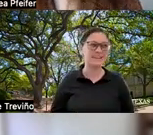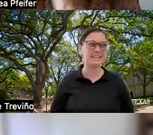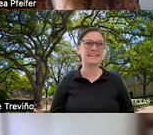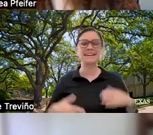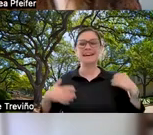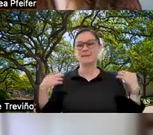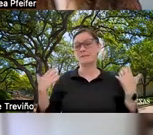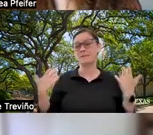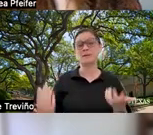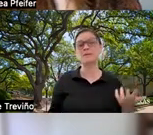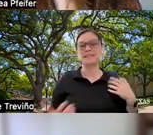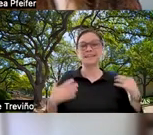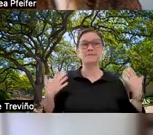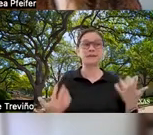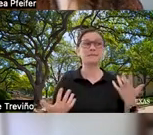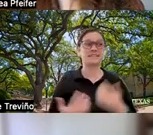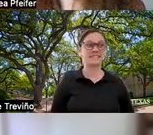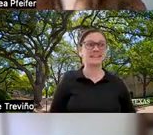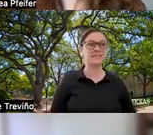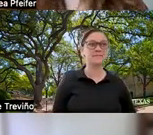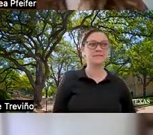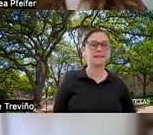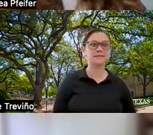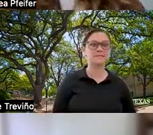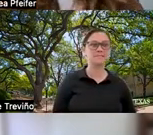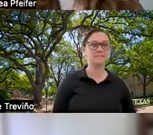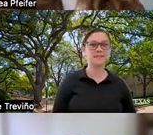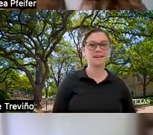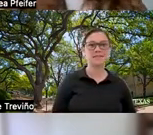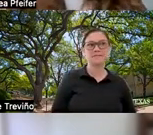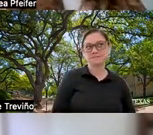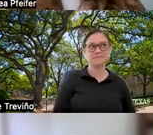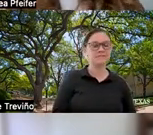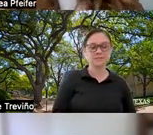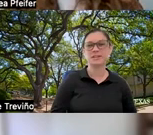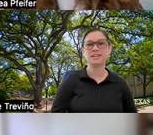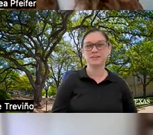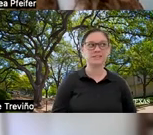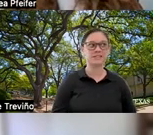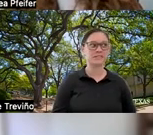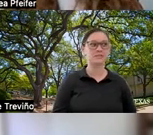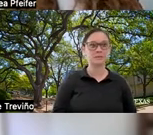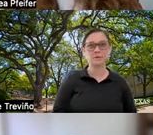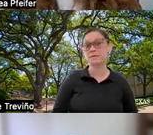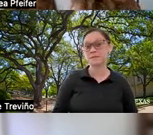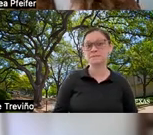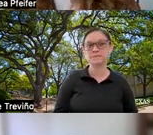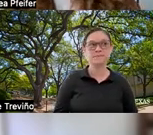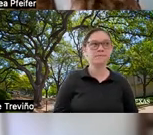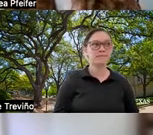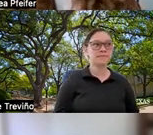this meeting, I might be representing families of children in early childhood